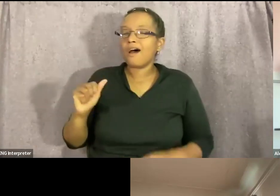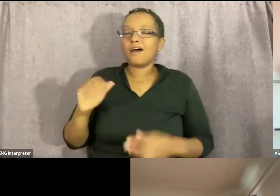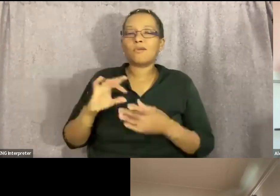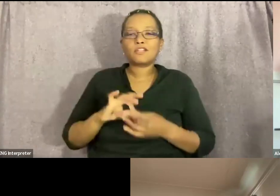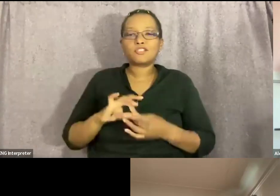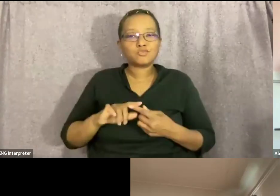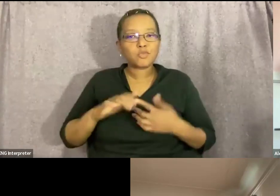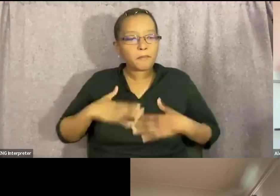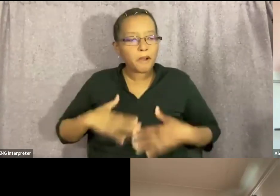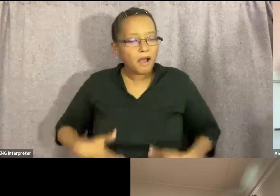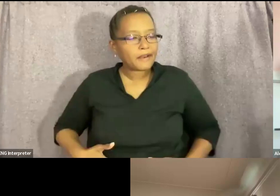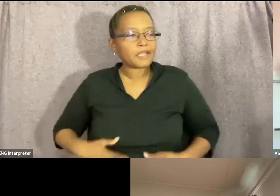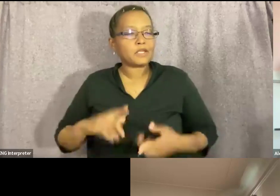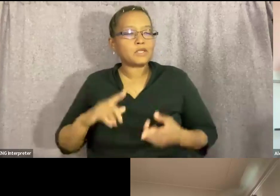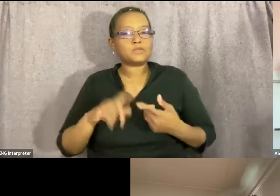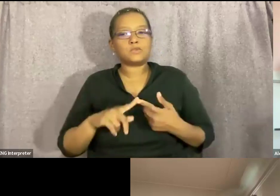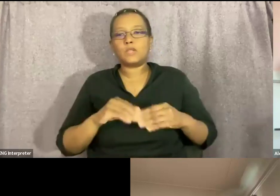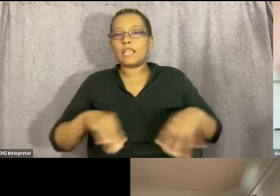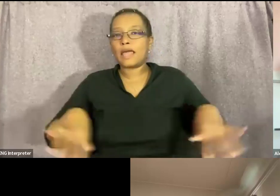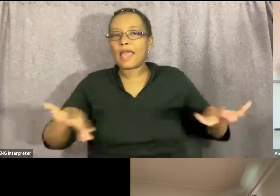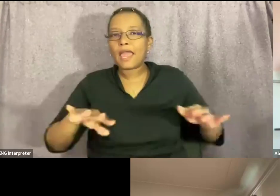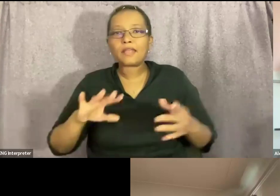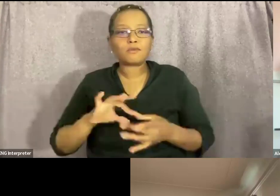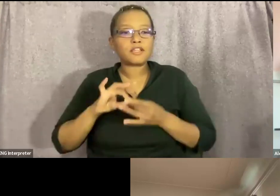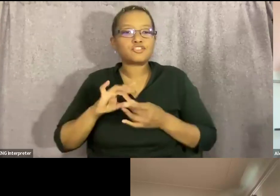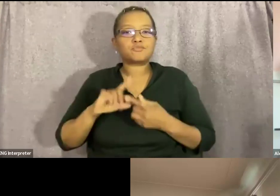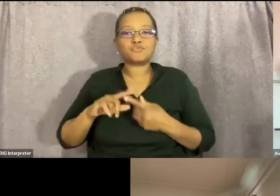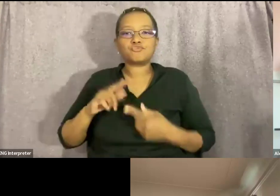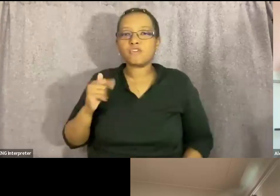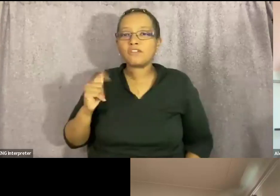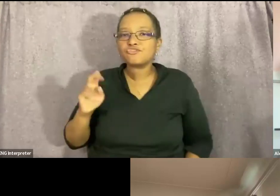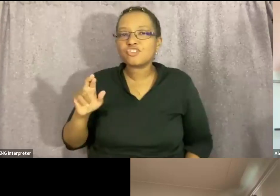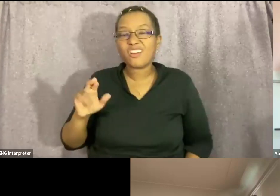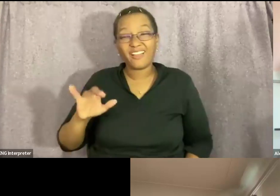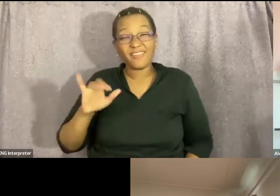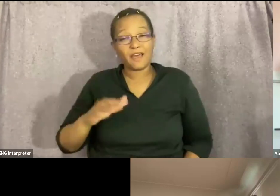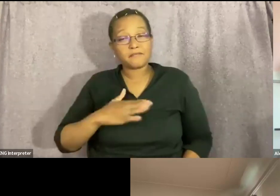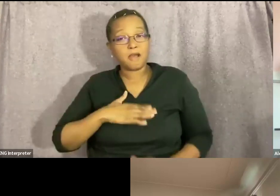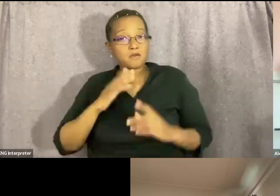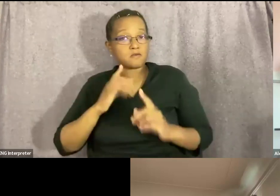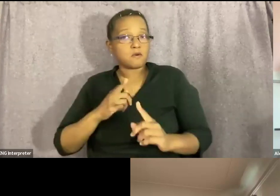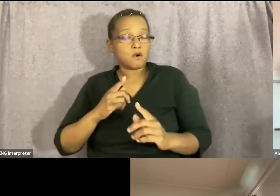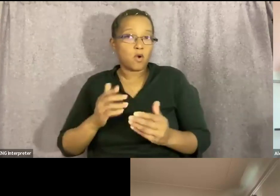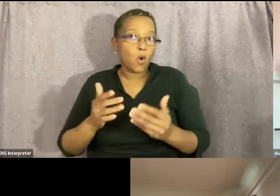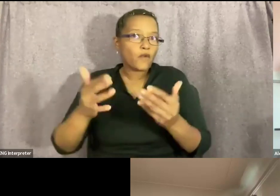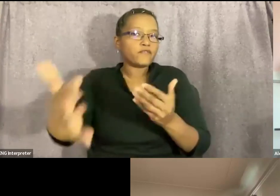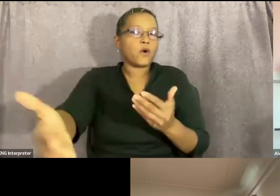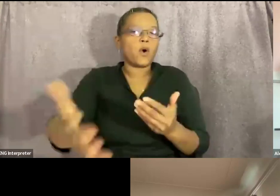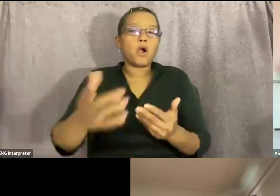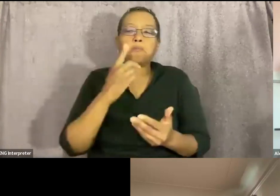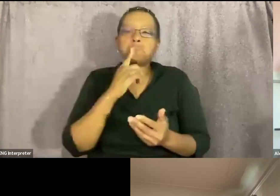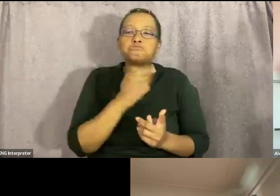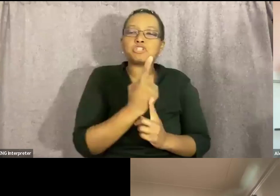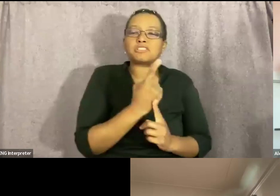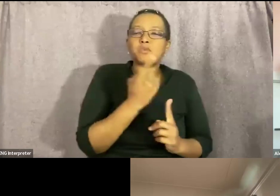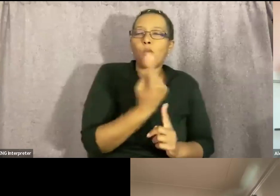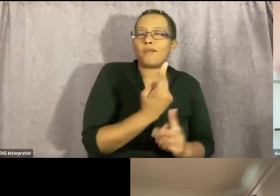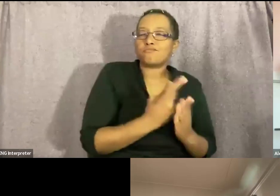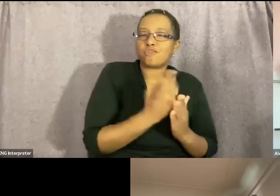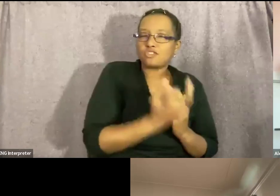also me not wanting to be perceived. And I think that's something we've talked about in the cohort a lot. And yeah, I